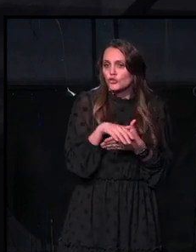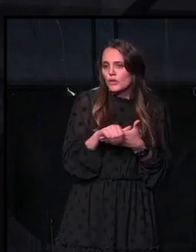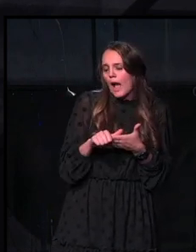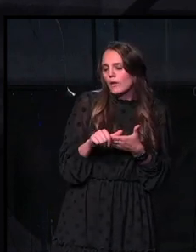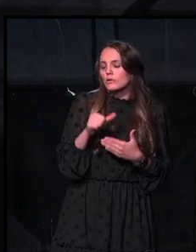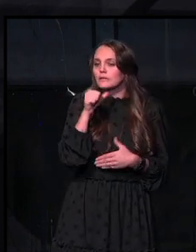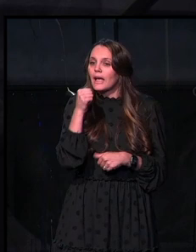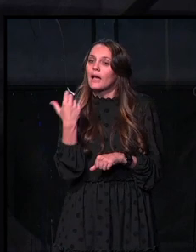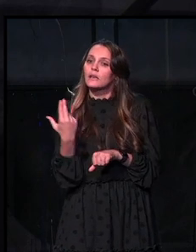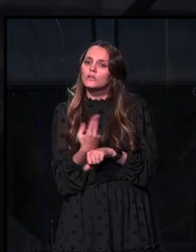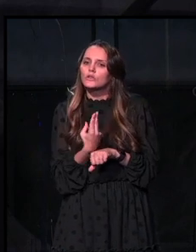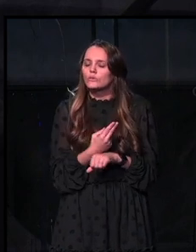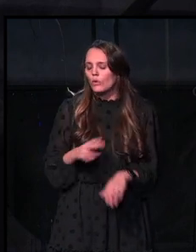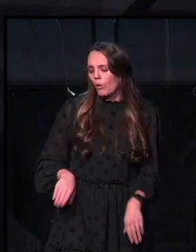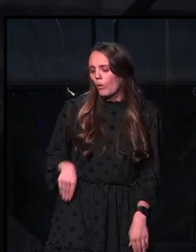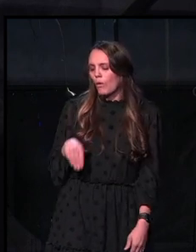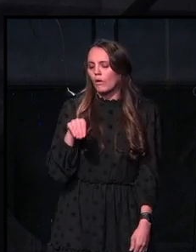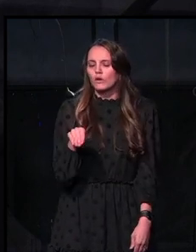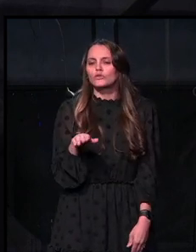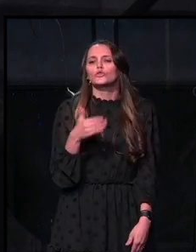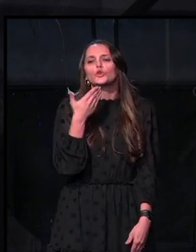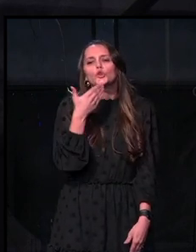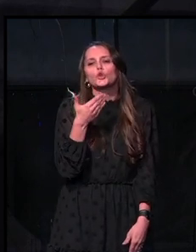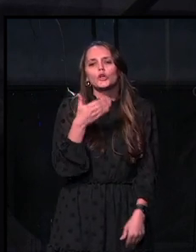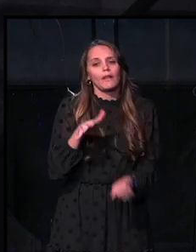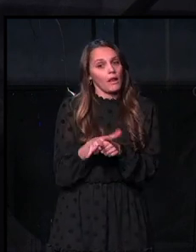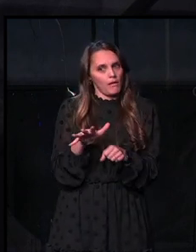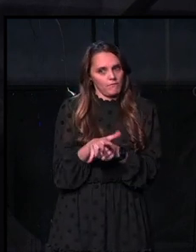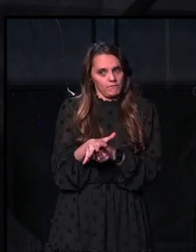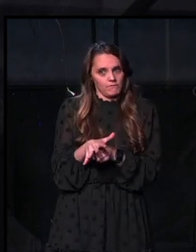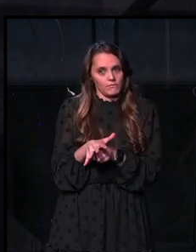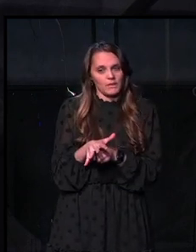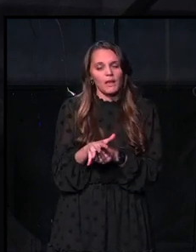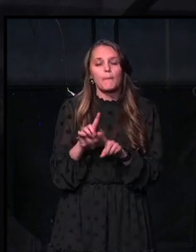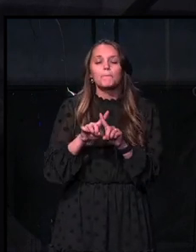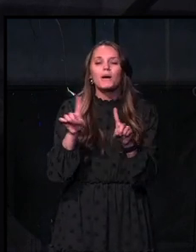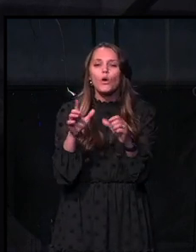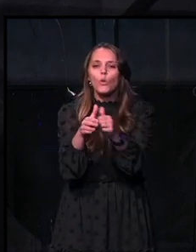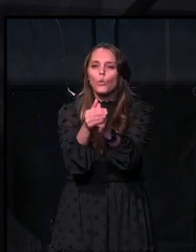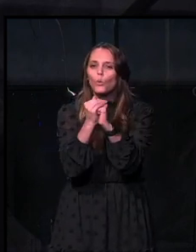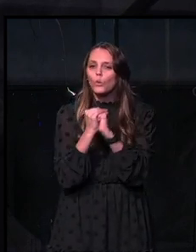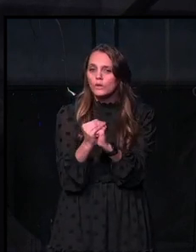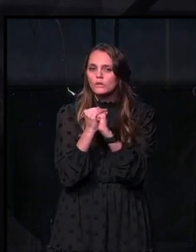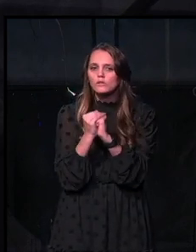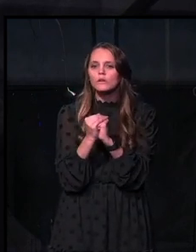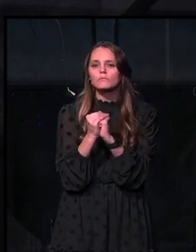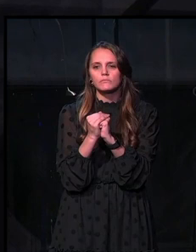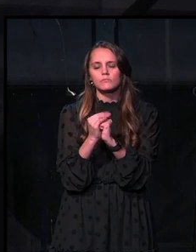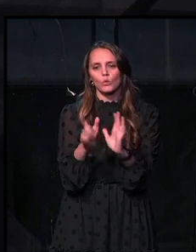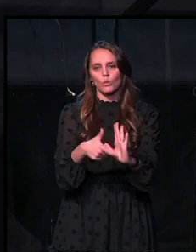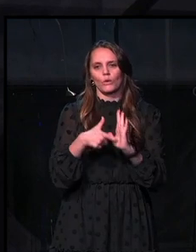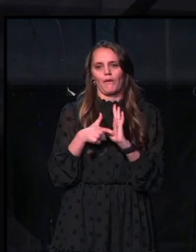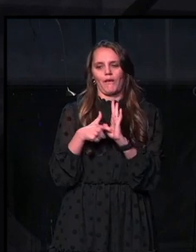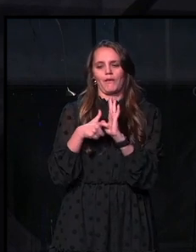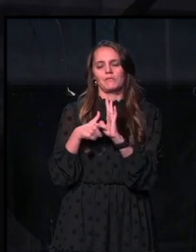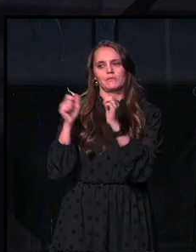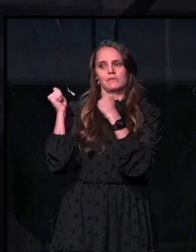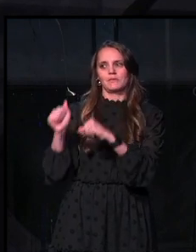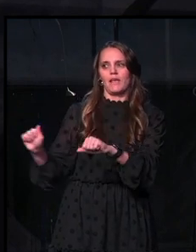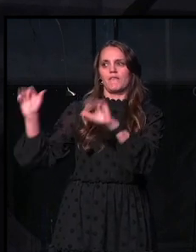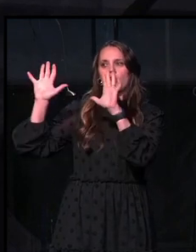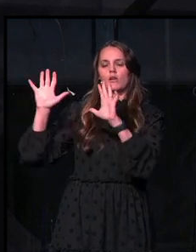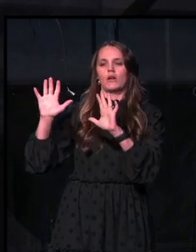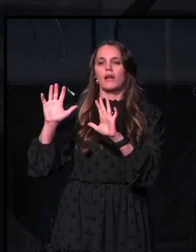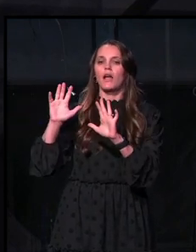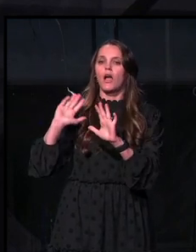going to use, so that's good enough. But worship requires sacrifice. And if our giving is